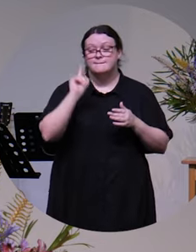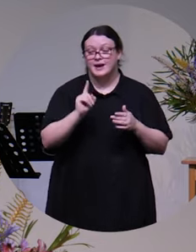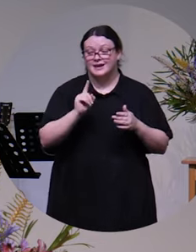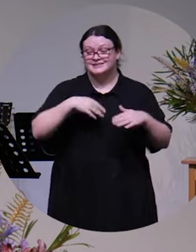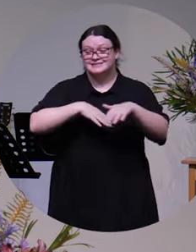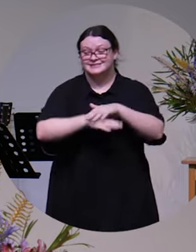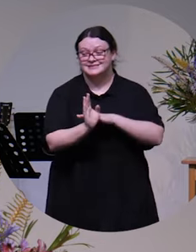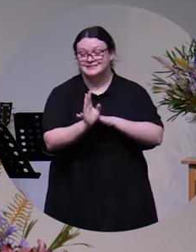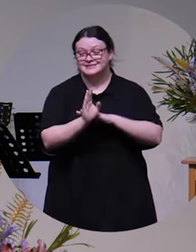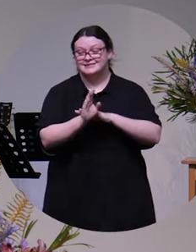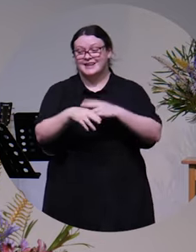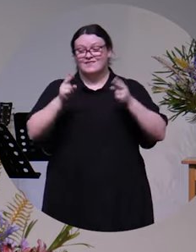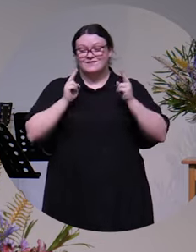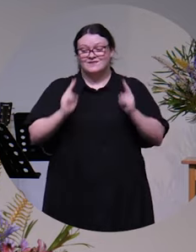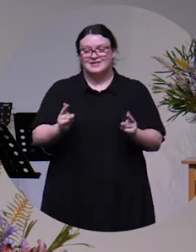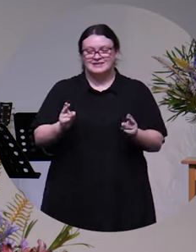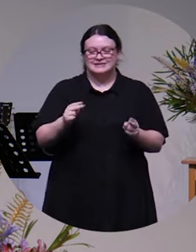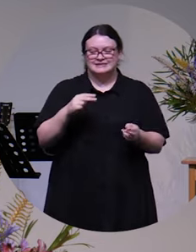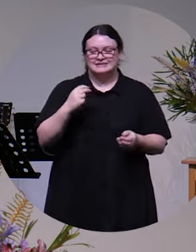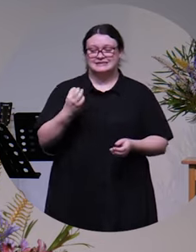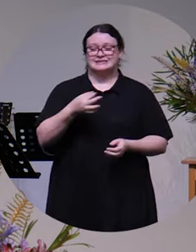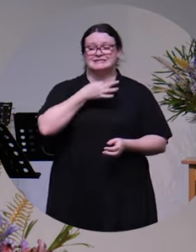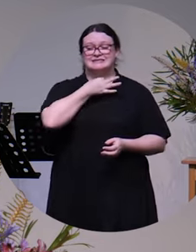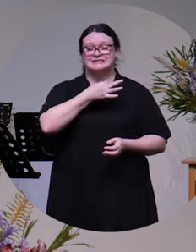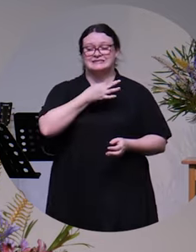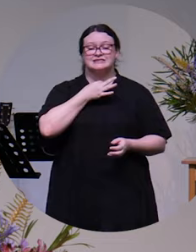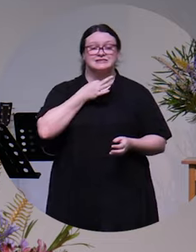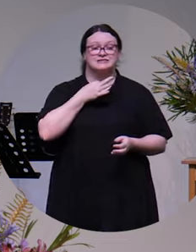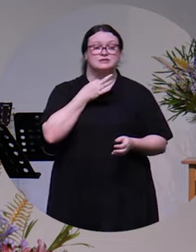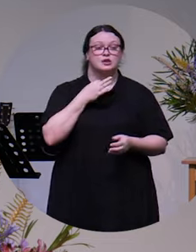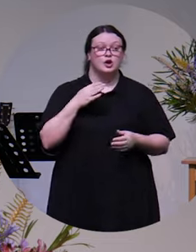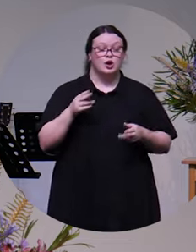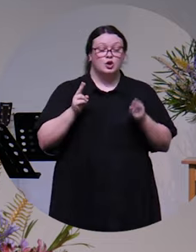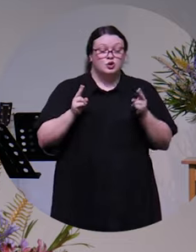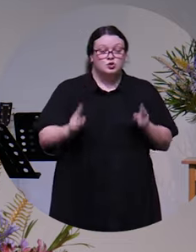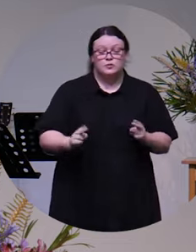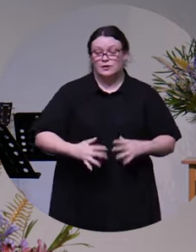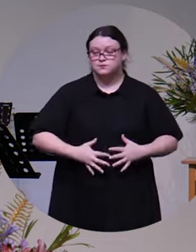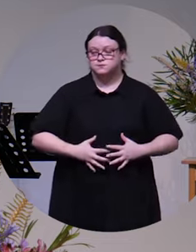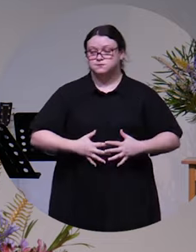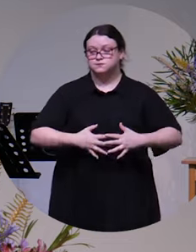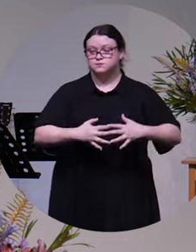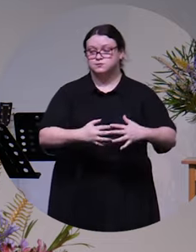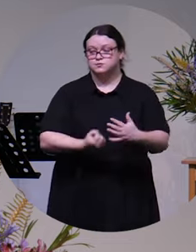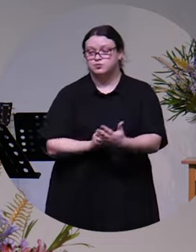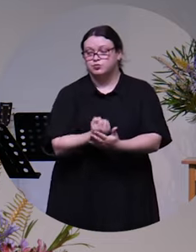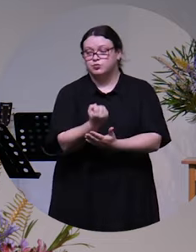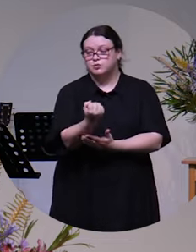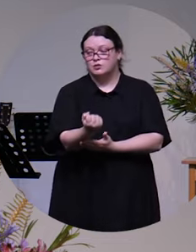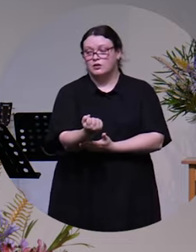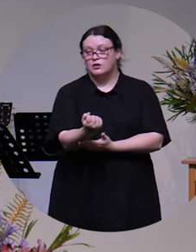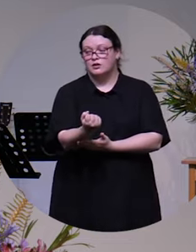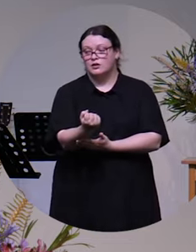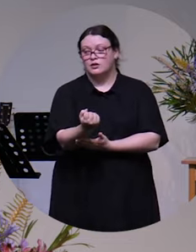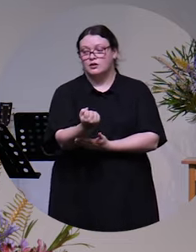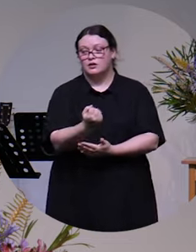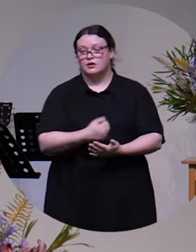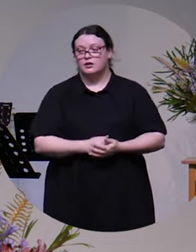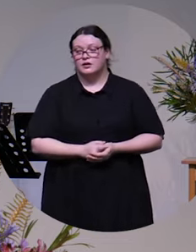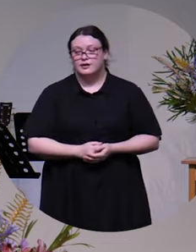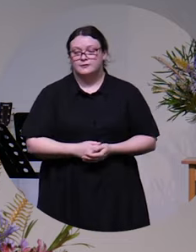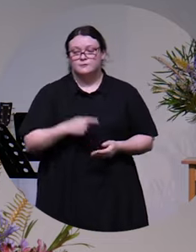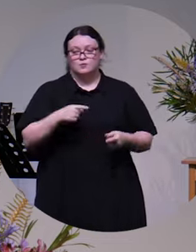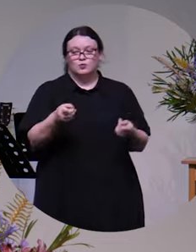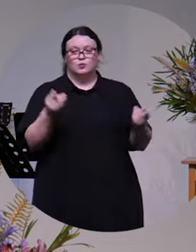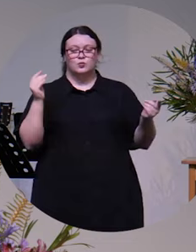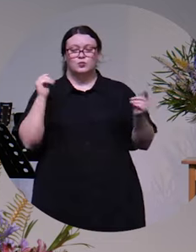Matthew's Gospel of angels, prophecy, stars and wise men. Perhaps even more the account in Luke's Gospel of an angel's